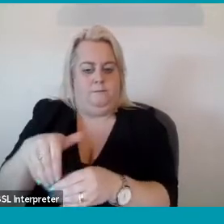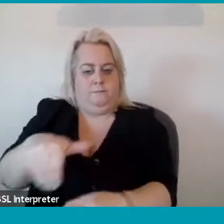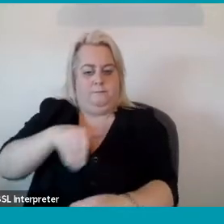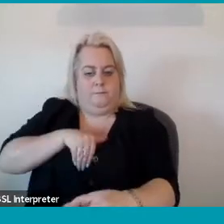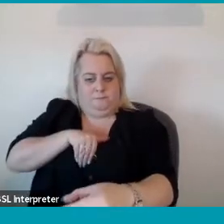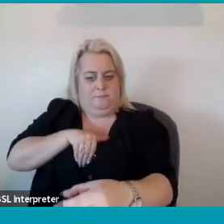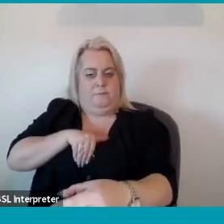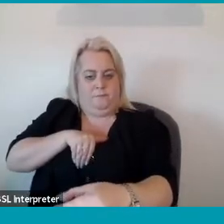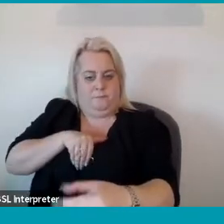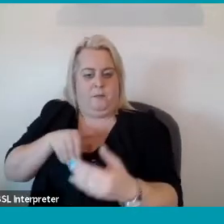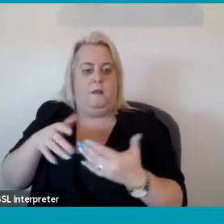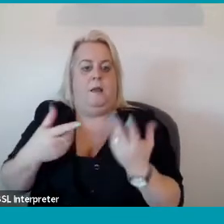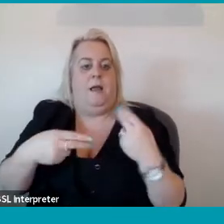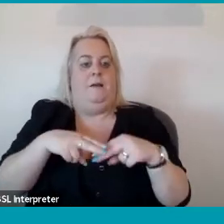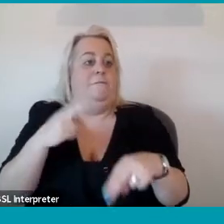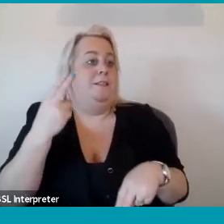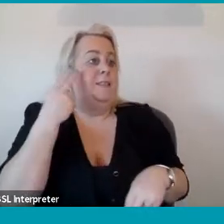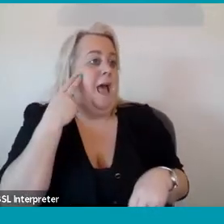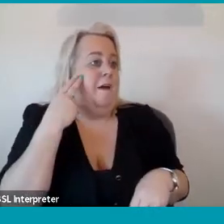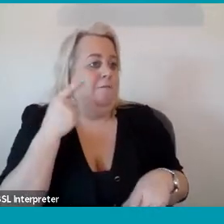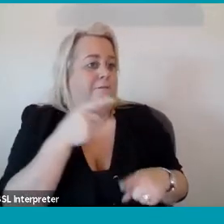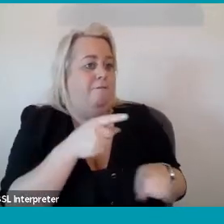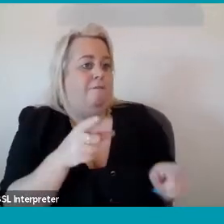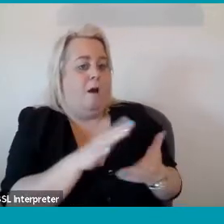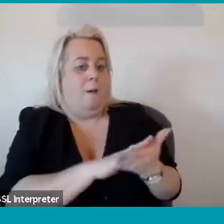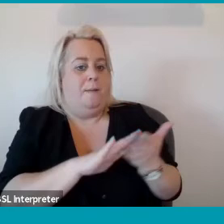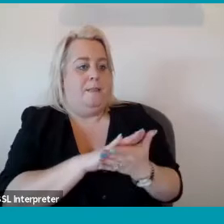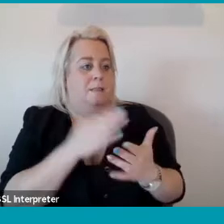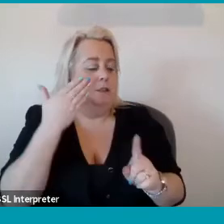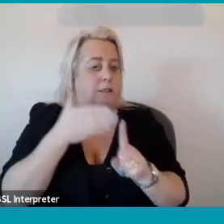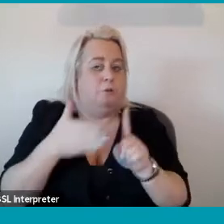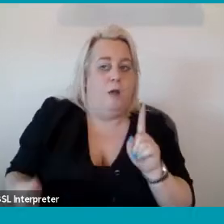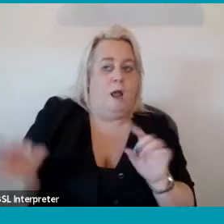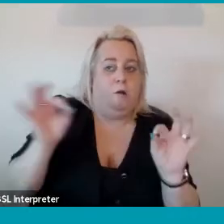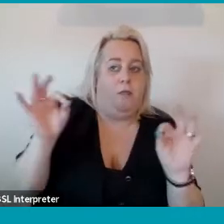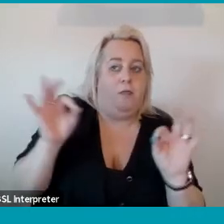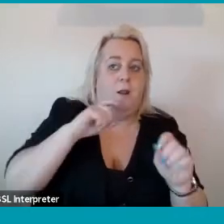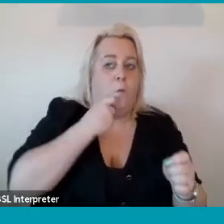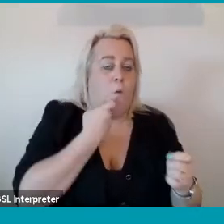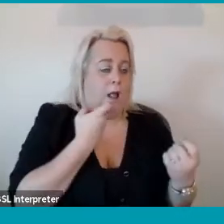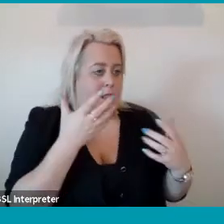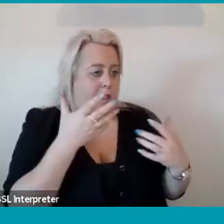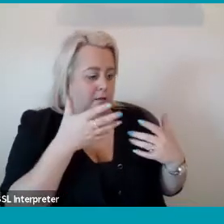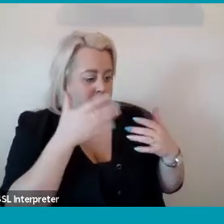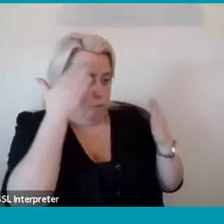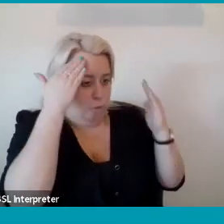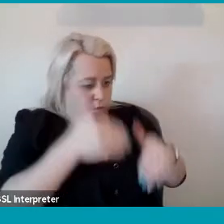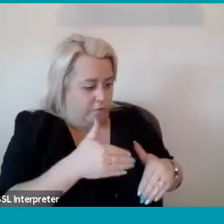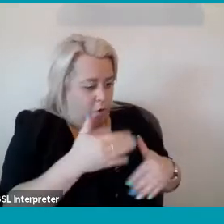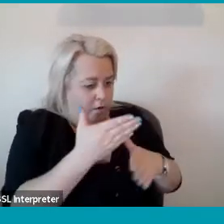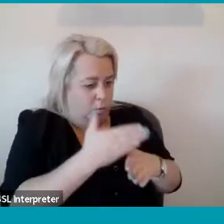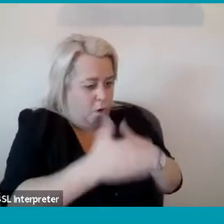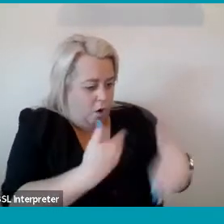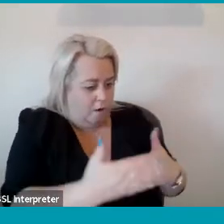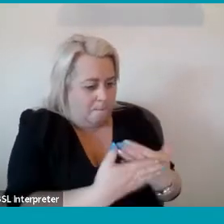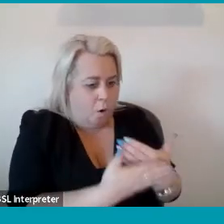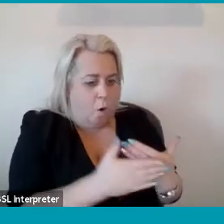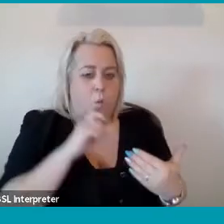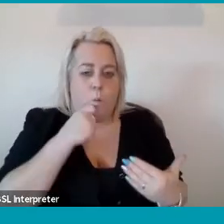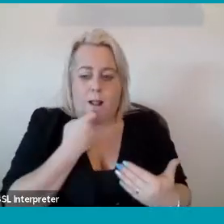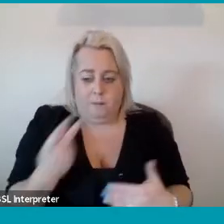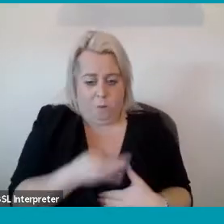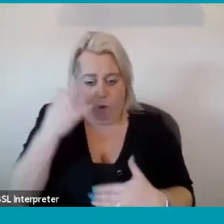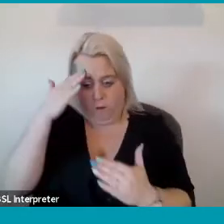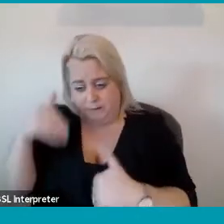to be distracted by what's going on around them. So they're likely to be more productive. Someone who uses dictation